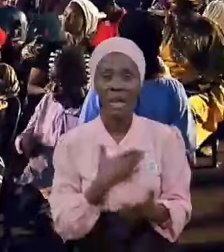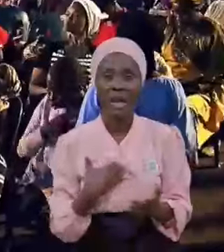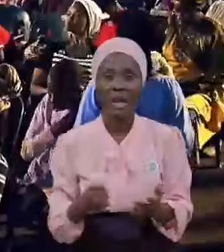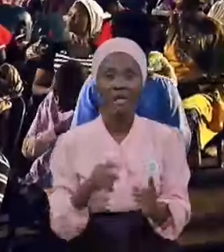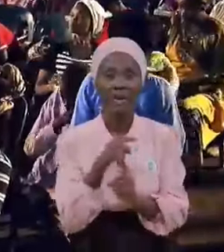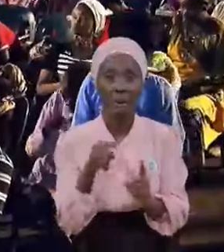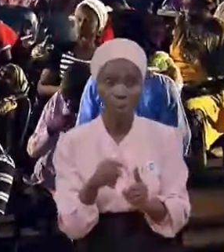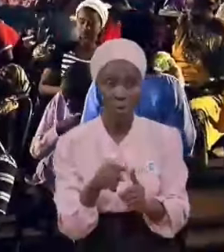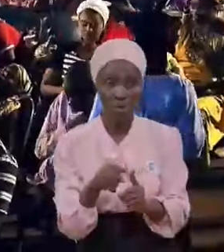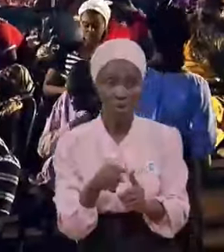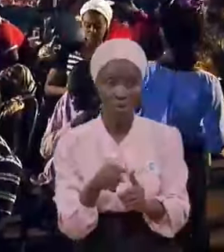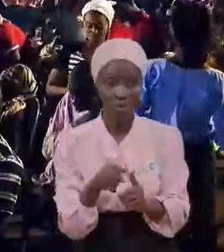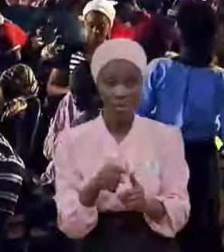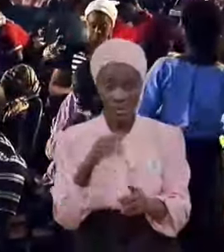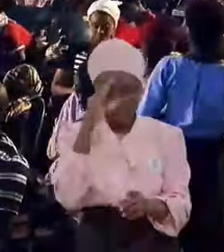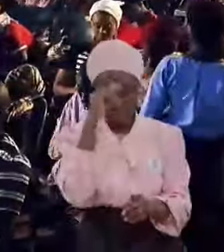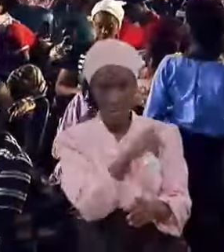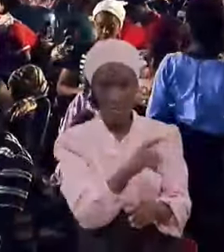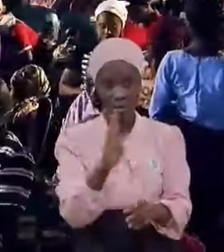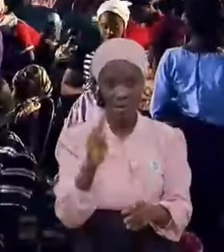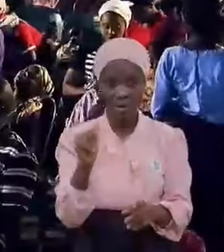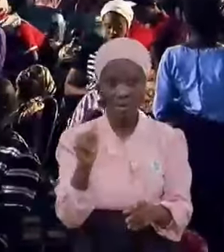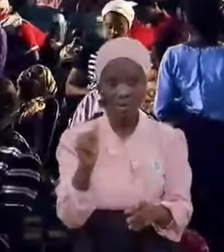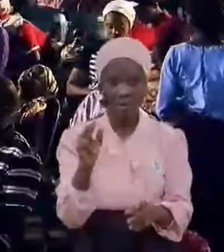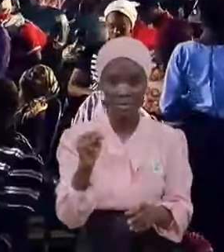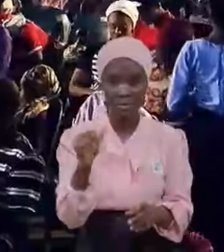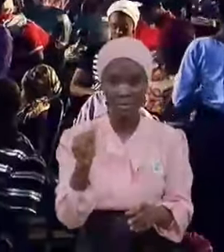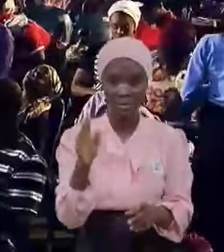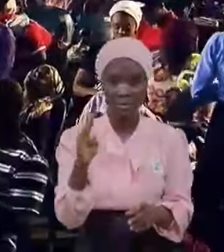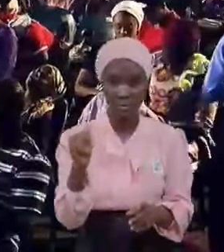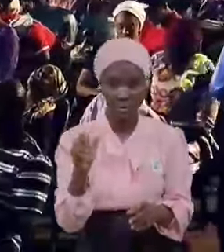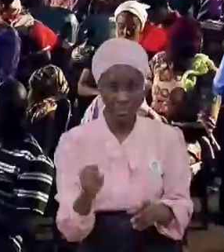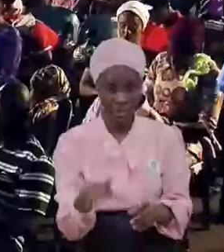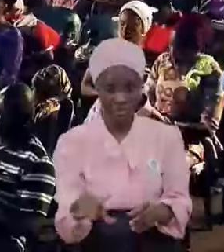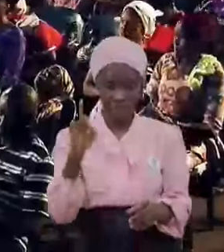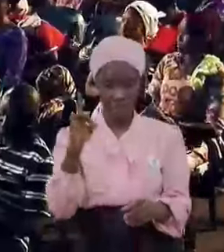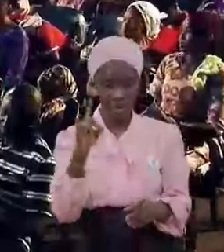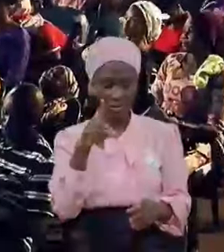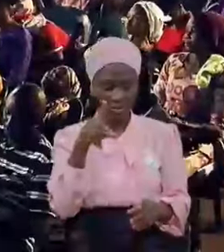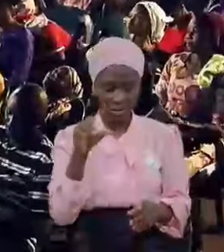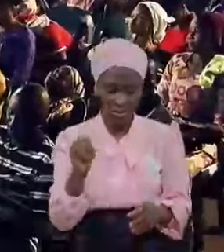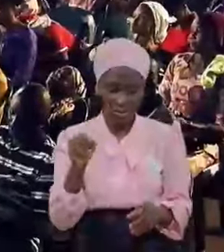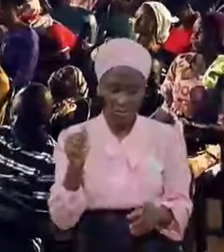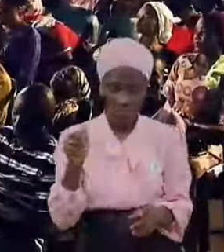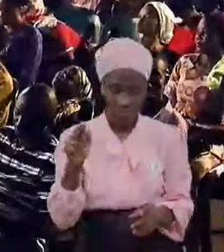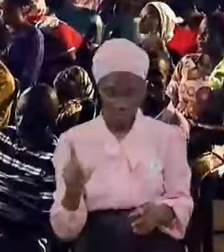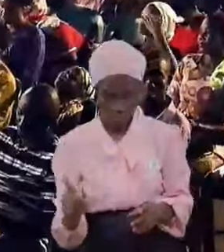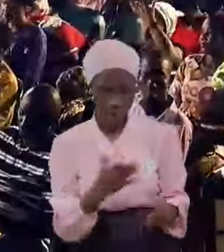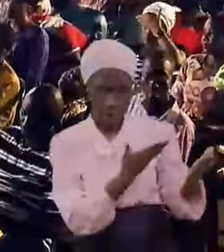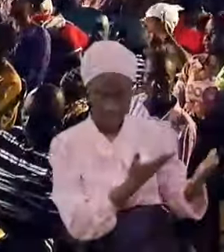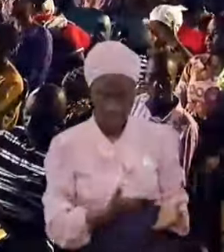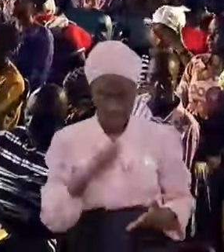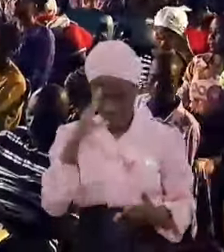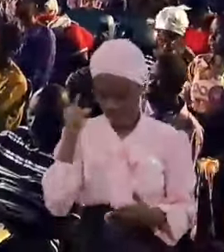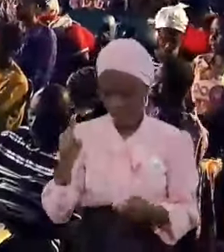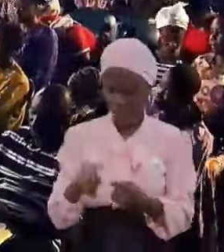found him, Saul, he brought him unto Antioch. And it